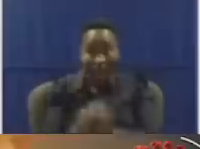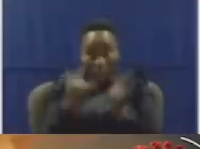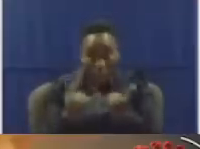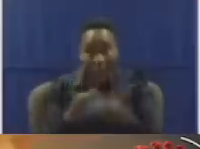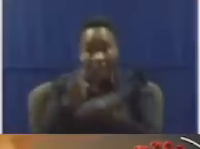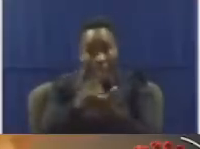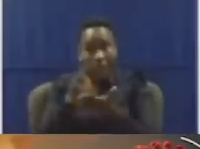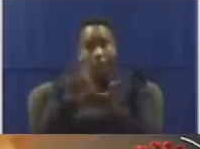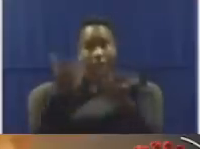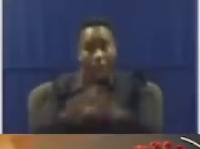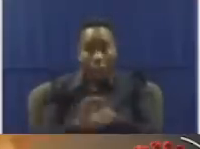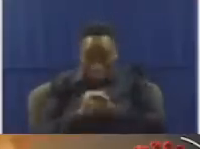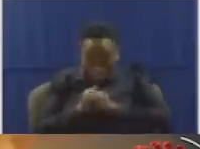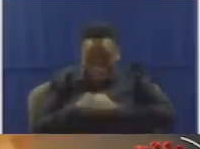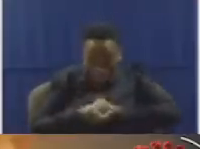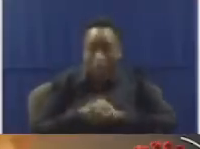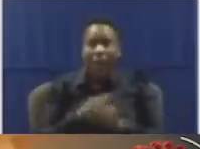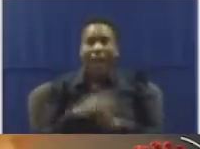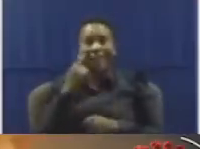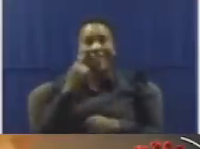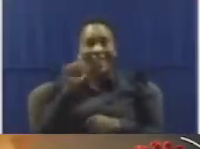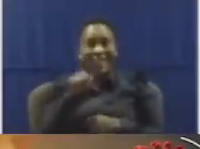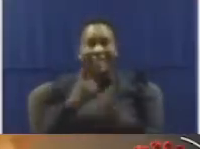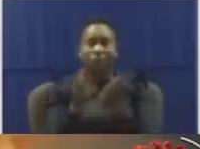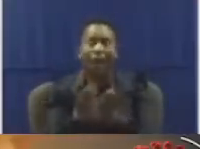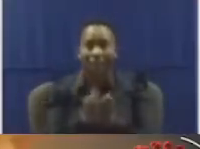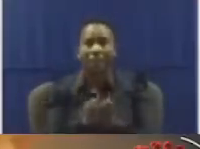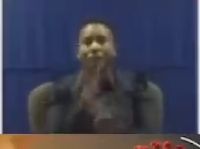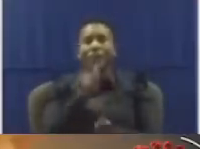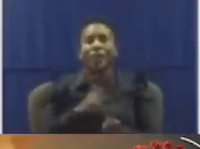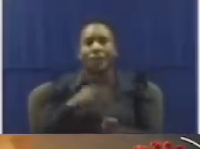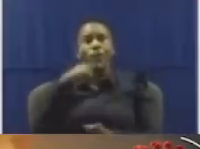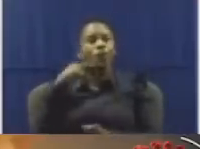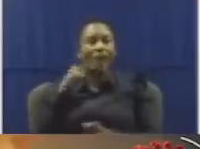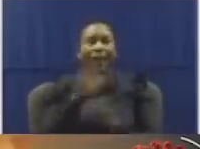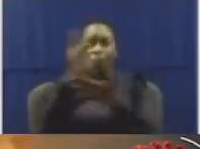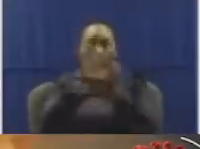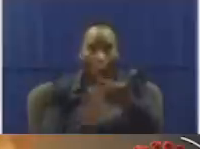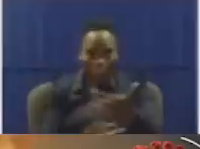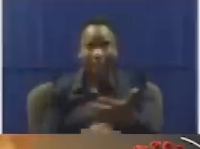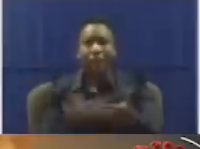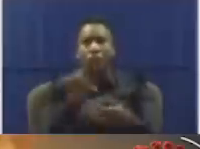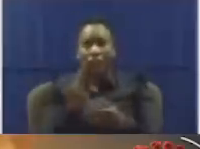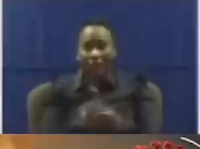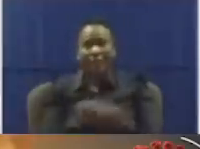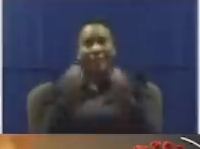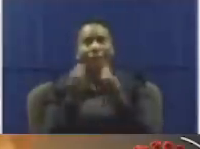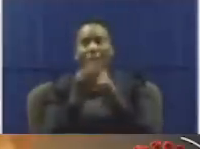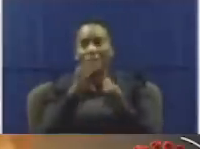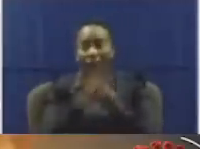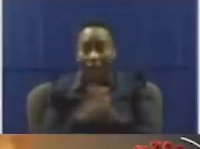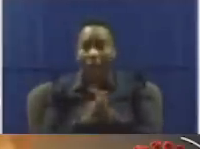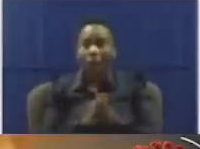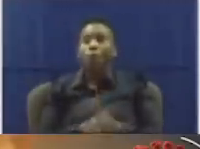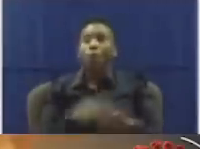to conceal any evidence of this money tells me that the real story is something that the presidency will struggle to